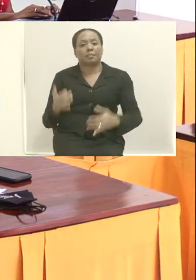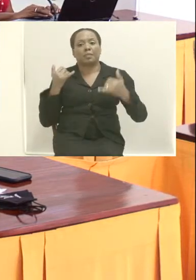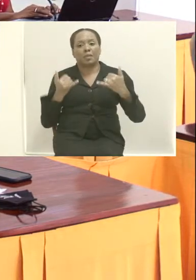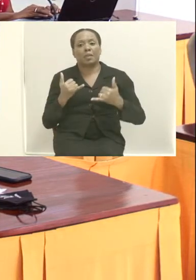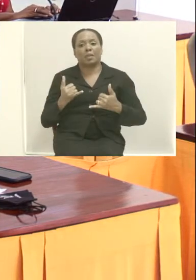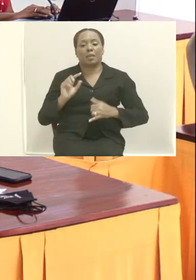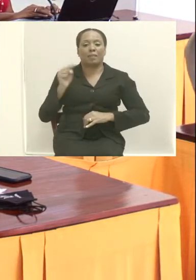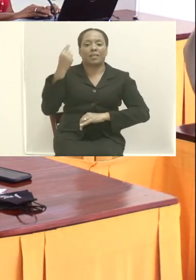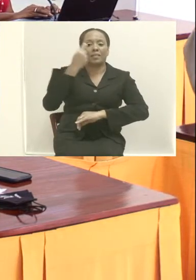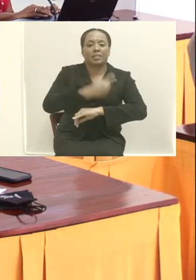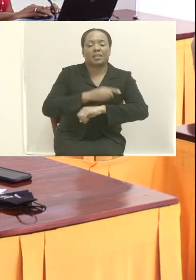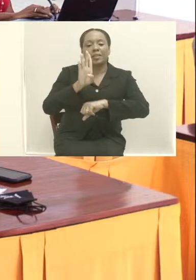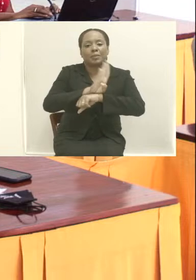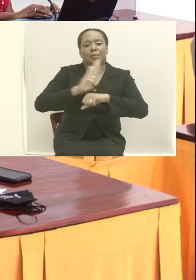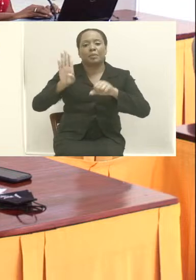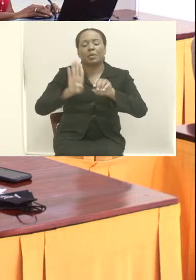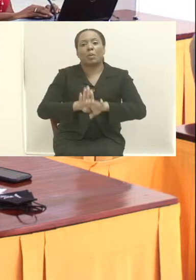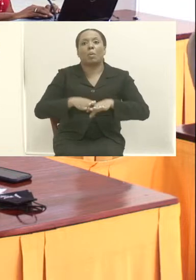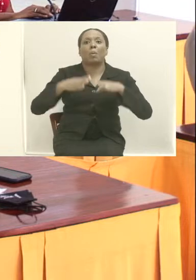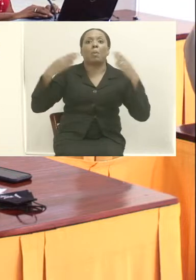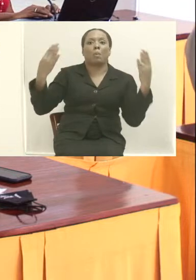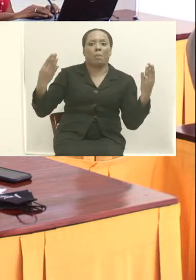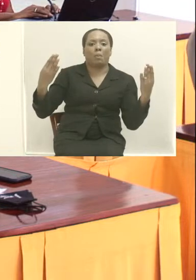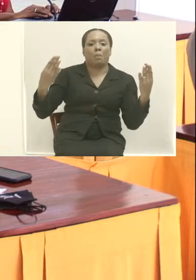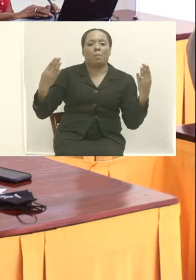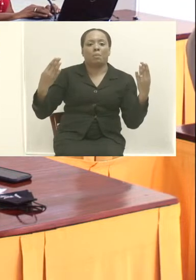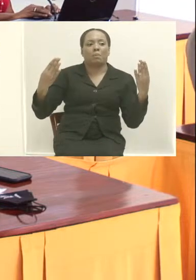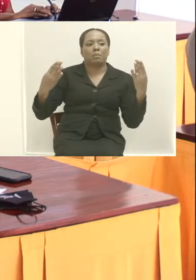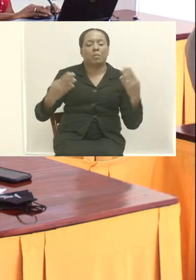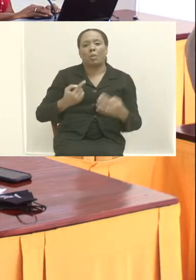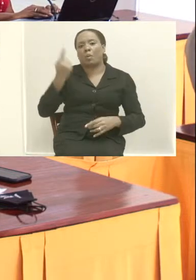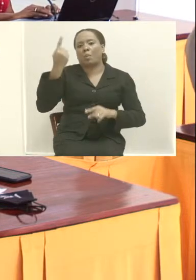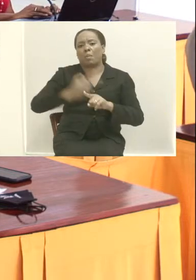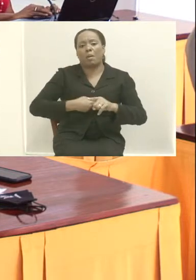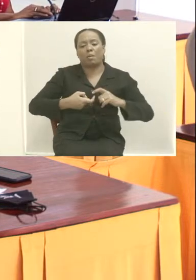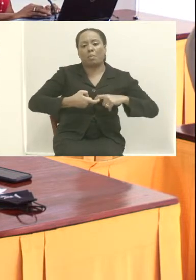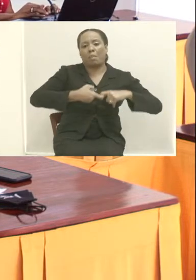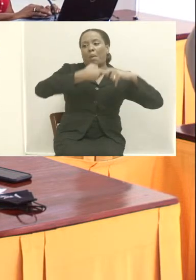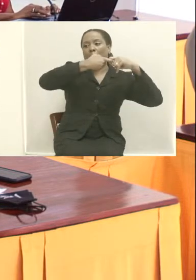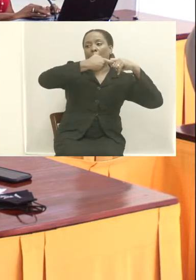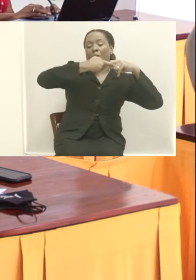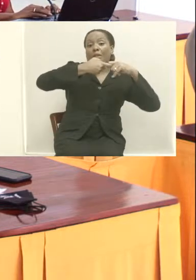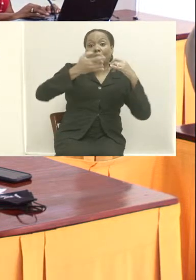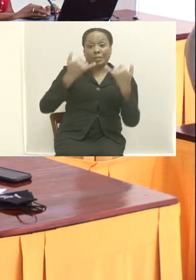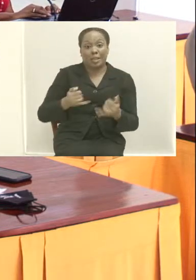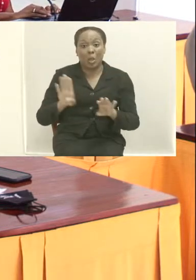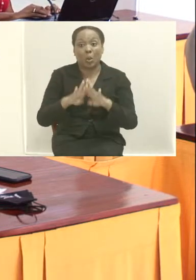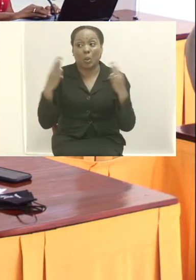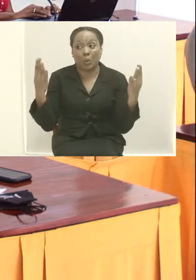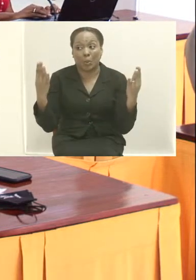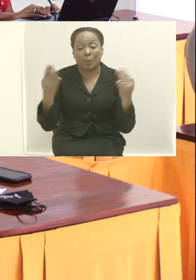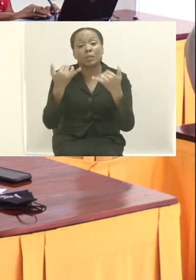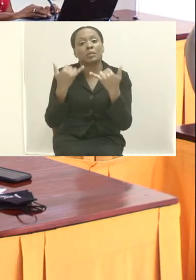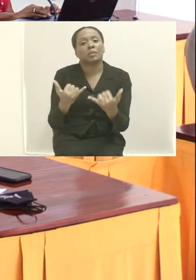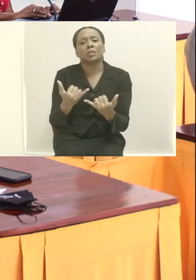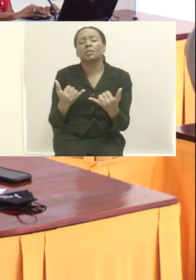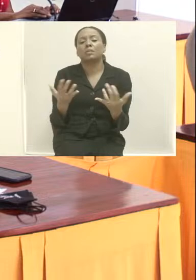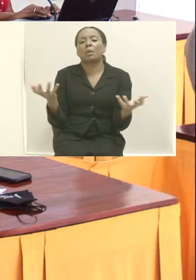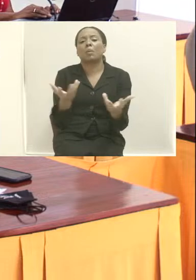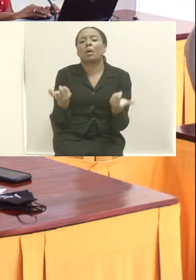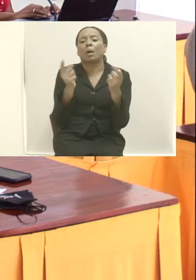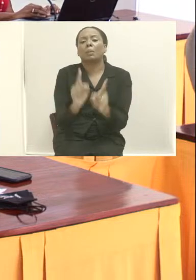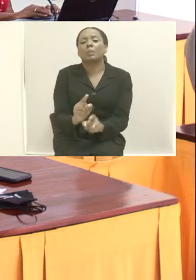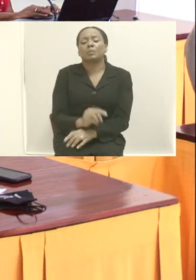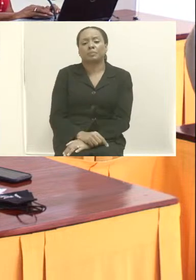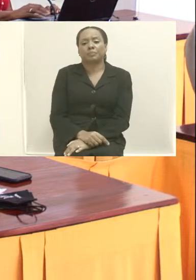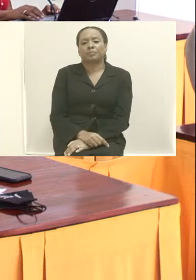after over a month of pause. And we have to confront the inescapable reality that we meet